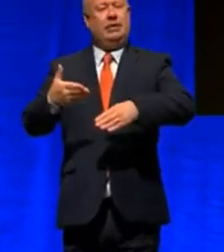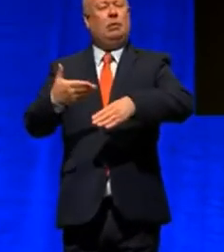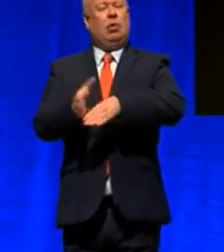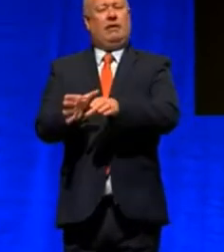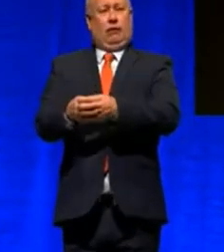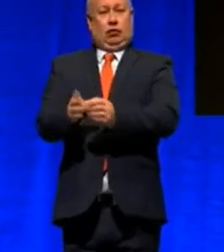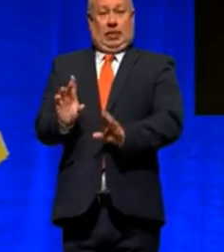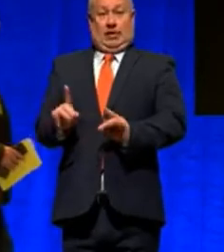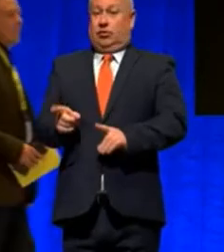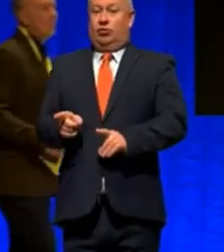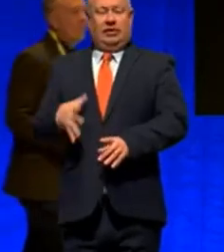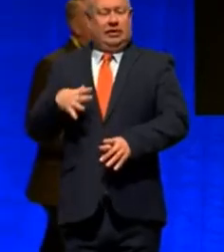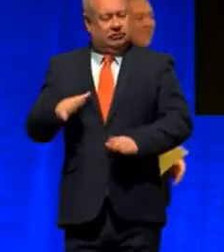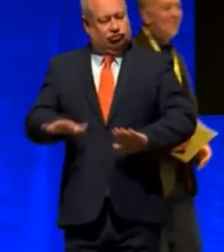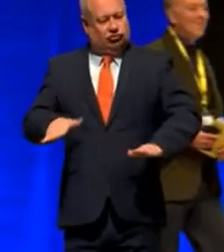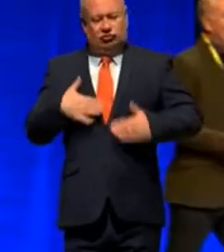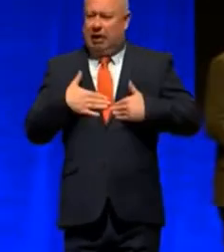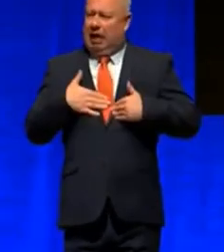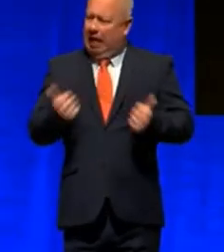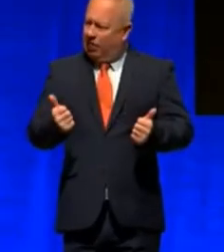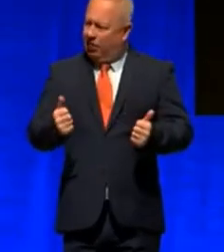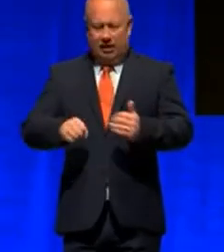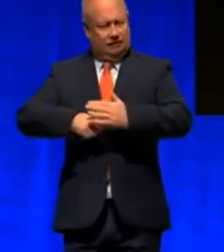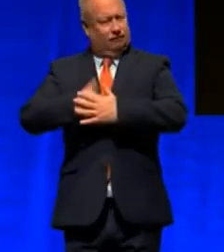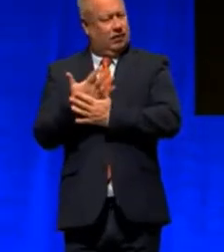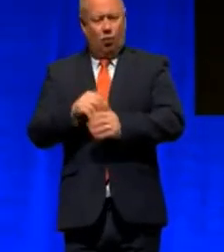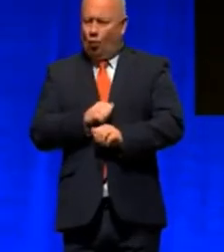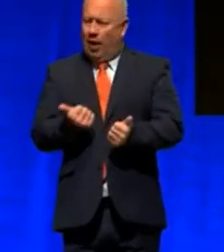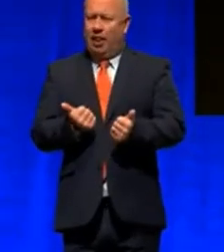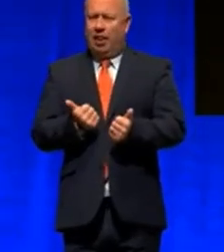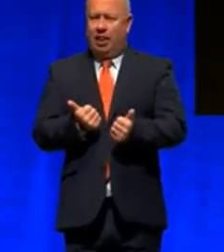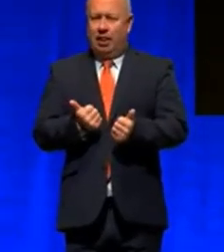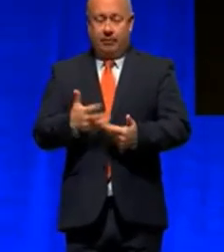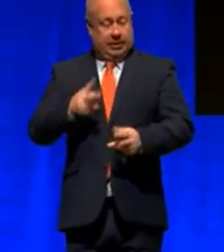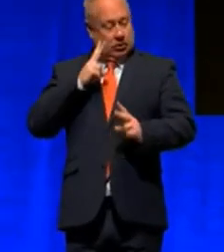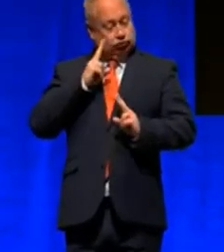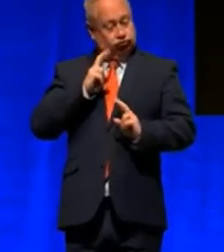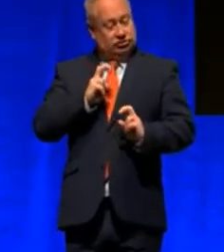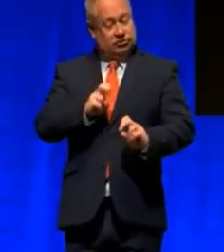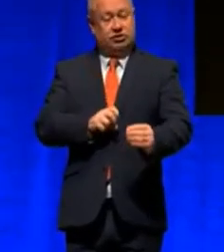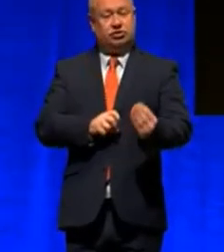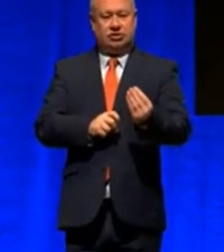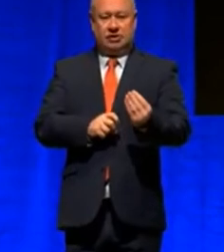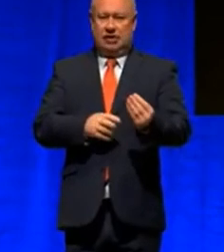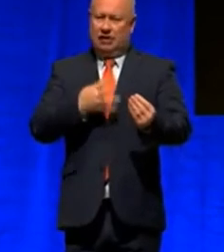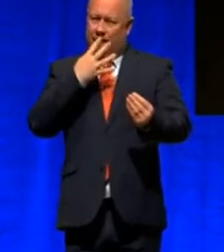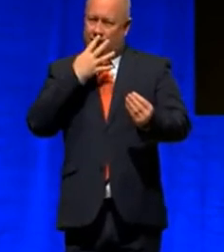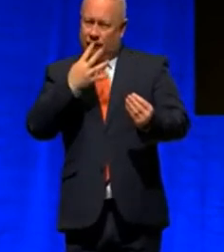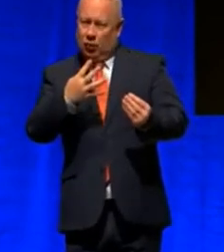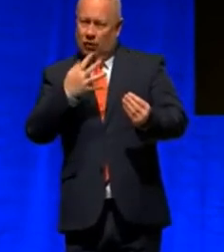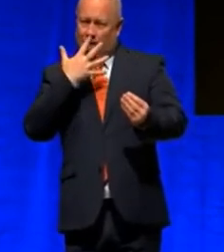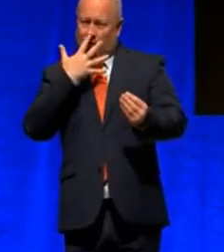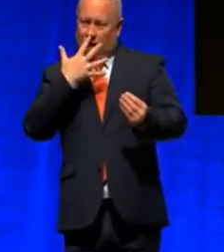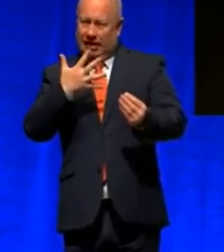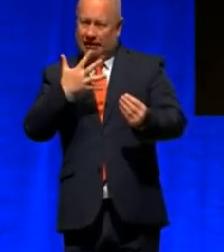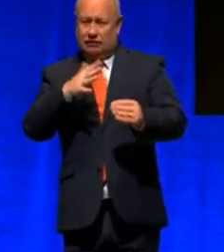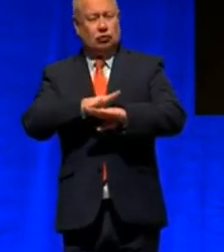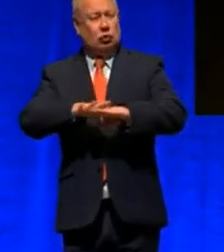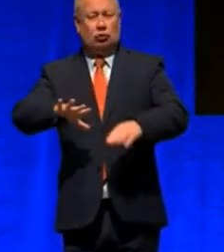thriving children too. And the research is clear. 4 and 5 year olds are not developmentally